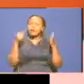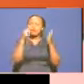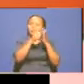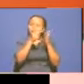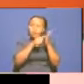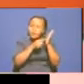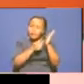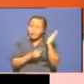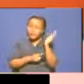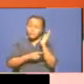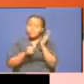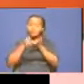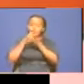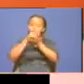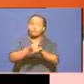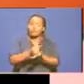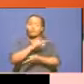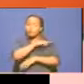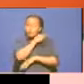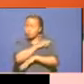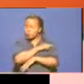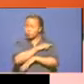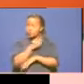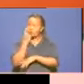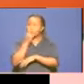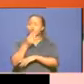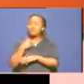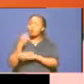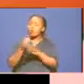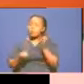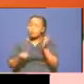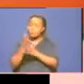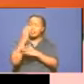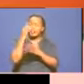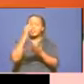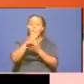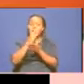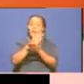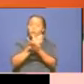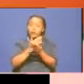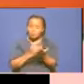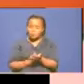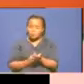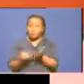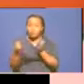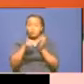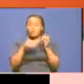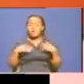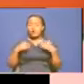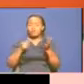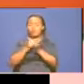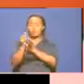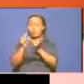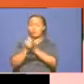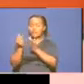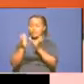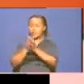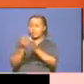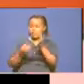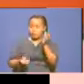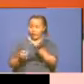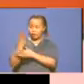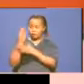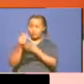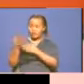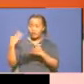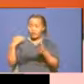the hospitals who want to start transplant programs as well. Yeah. We published the national guidelines last year and launched them last year. Yeah.